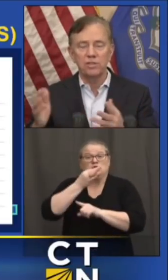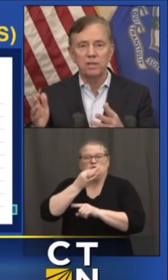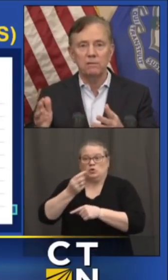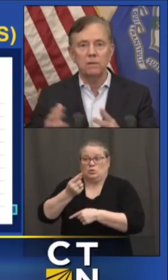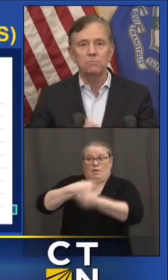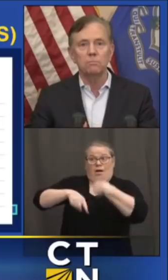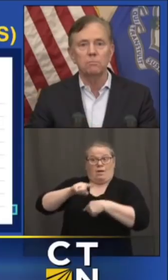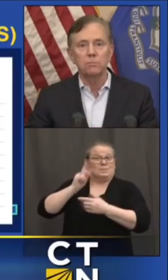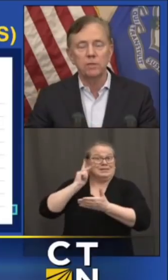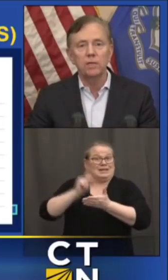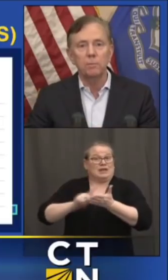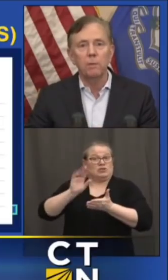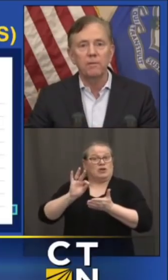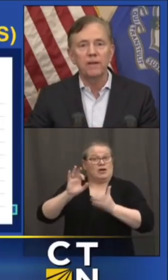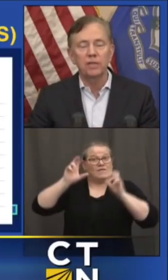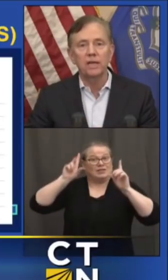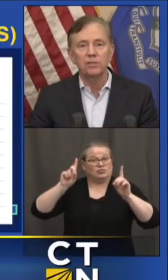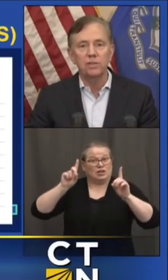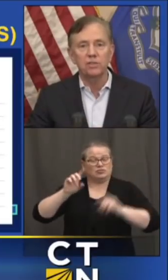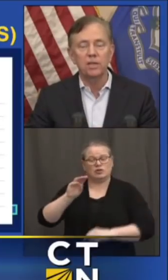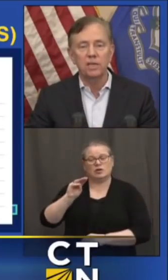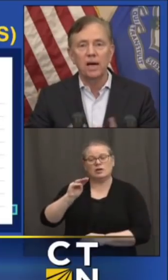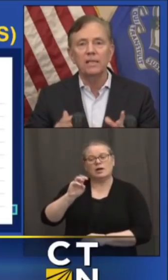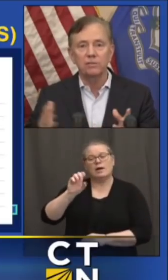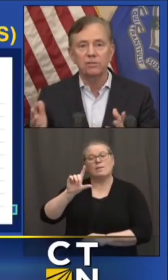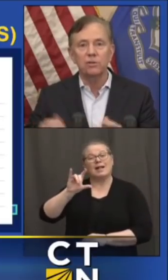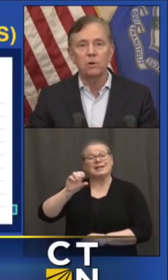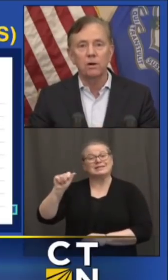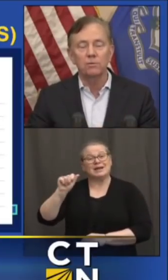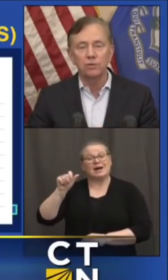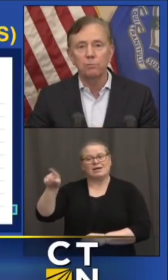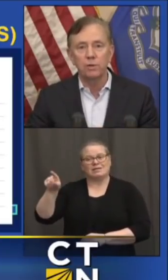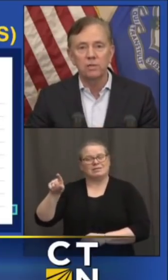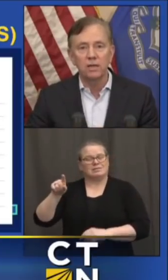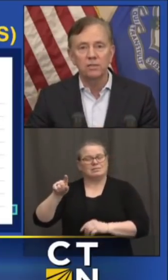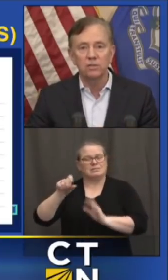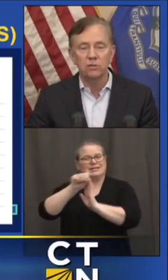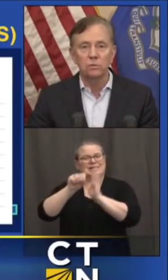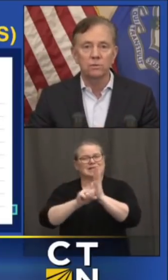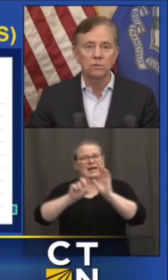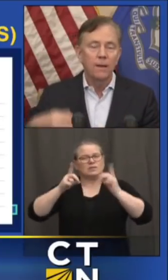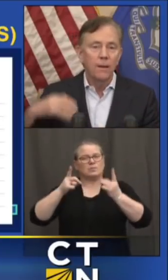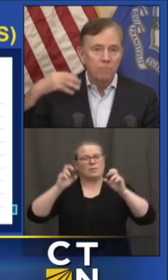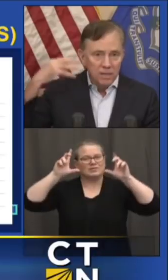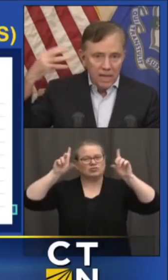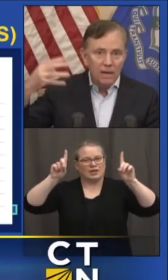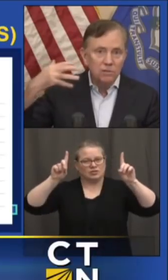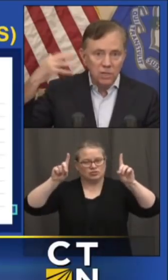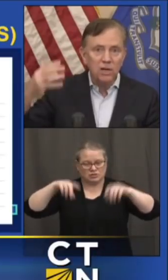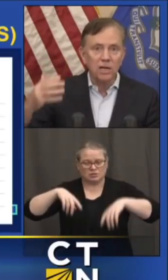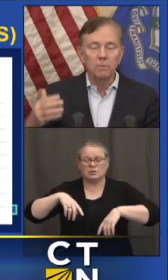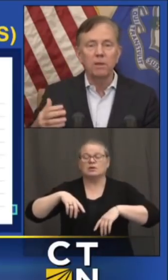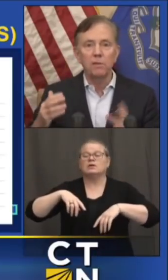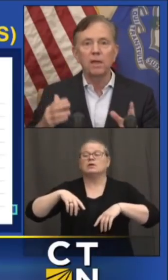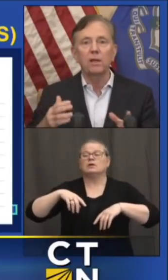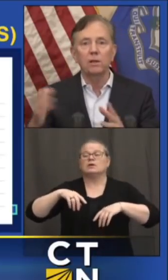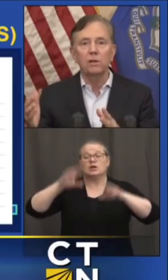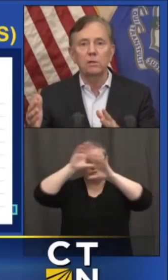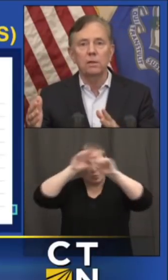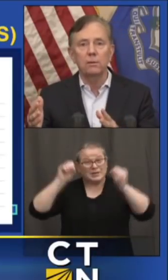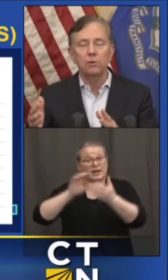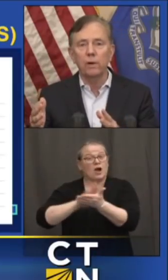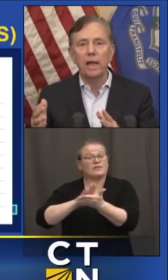Melissa has sent, State Department of Education has said guidance to our superintendents of schools. Now's the time to be